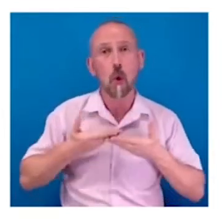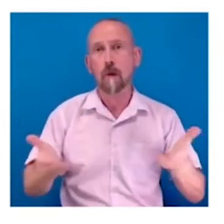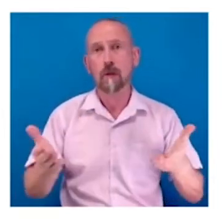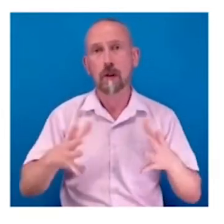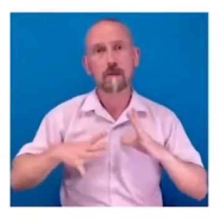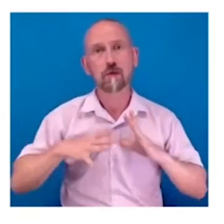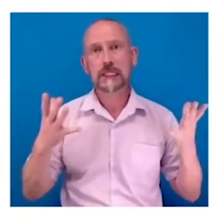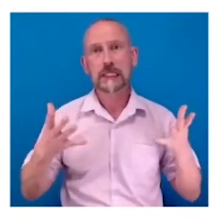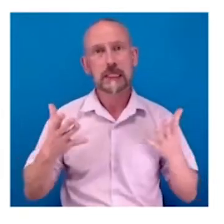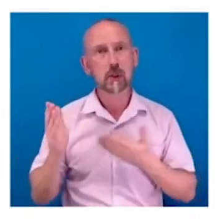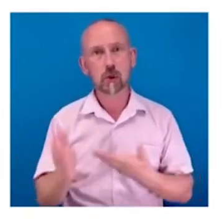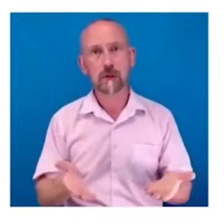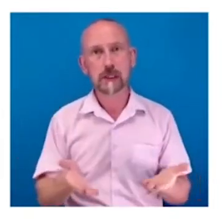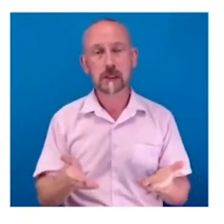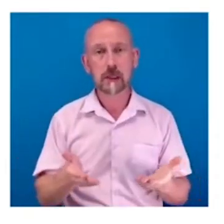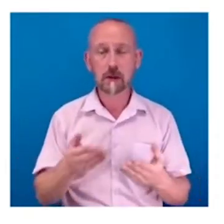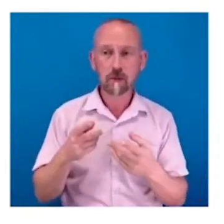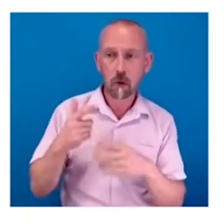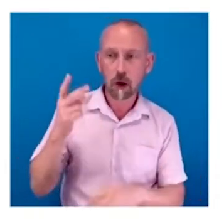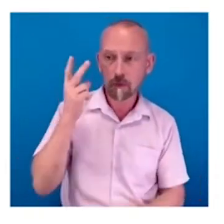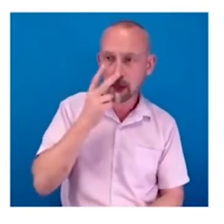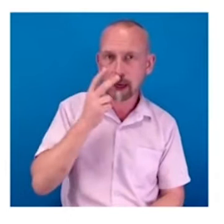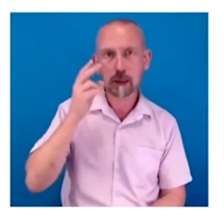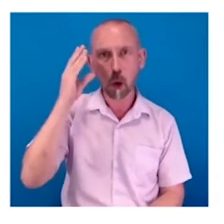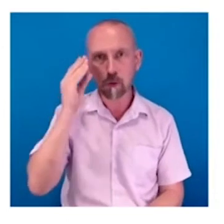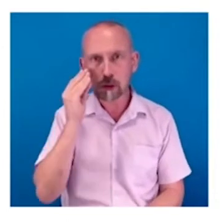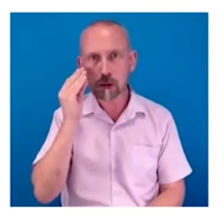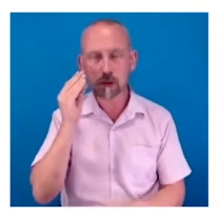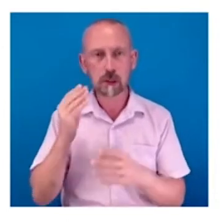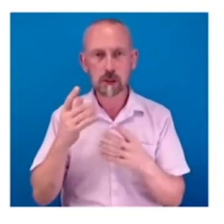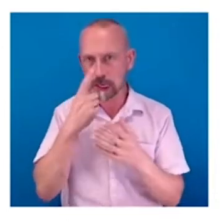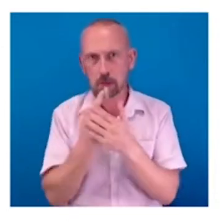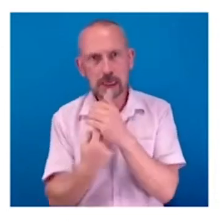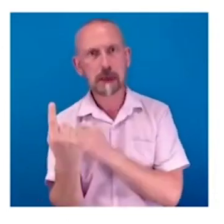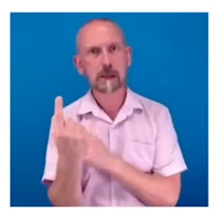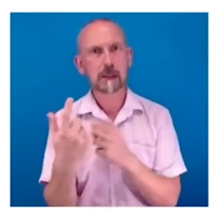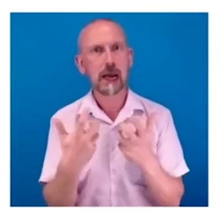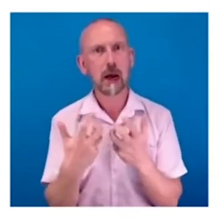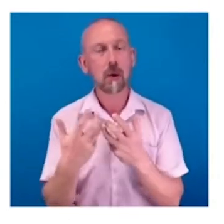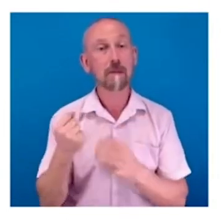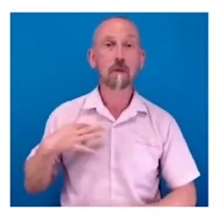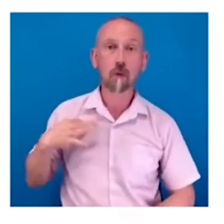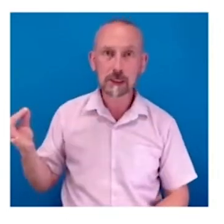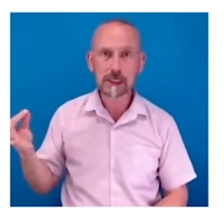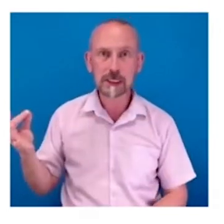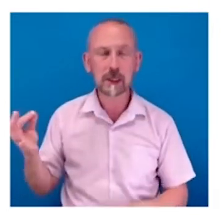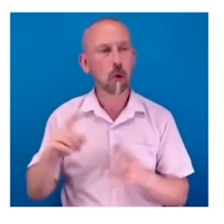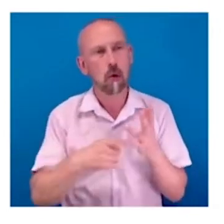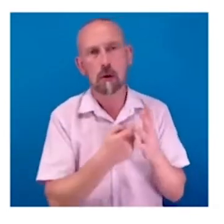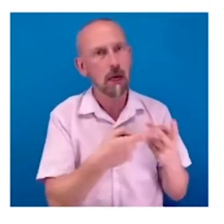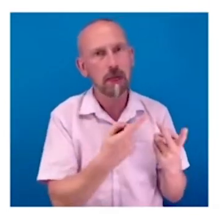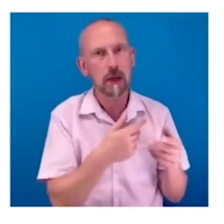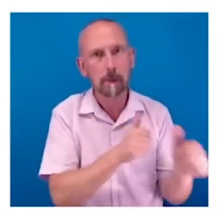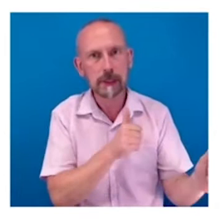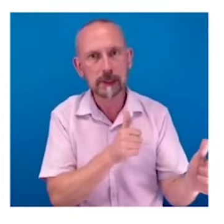vision to lead more independent lives by connecting to volunteers on one side and then companies on the other. And one thing